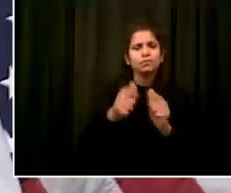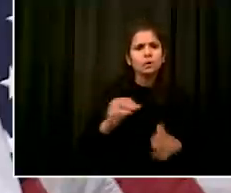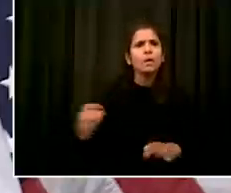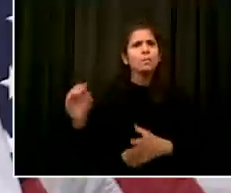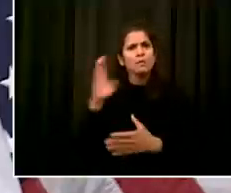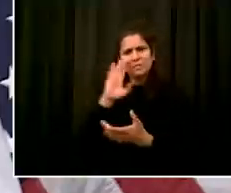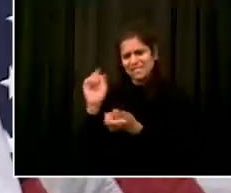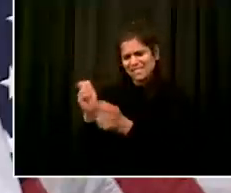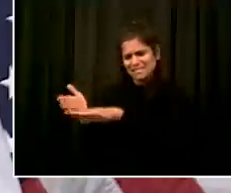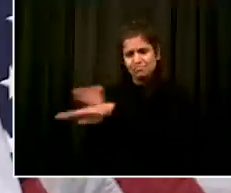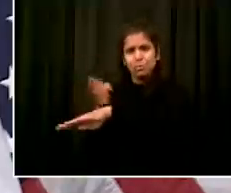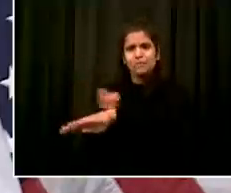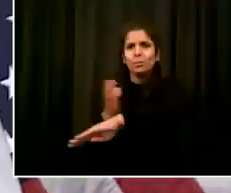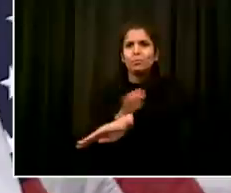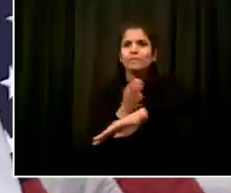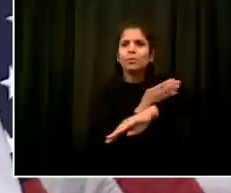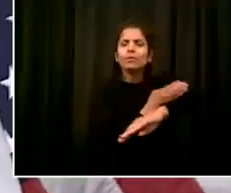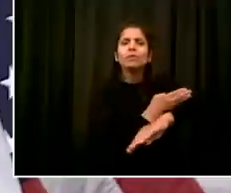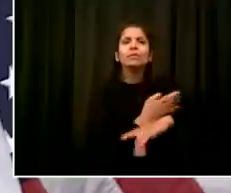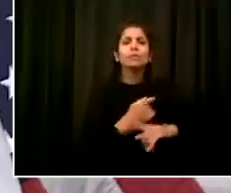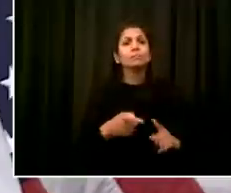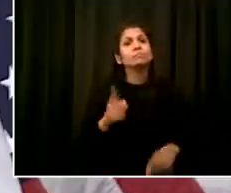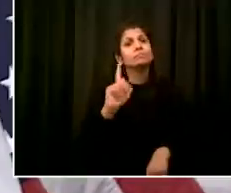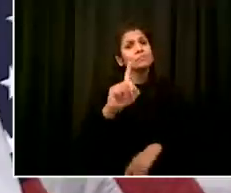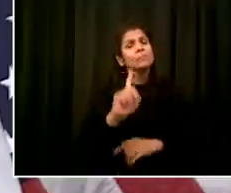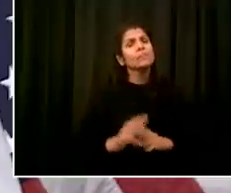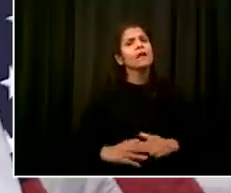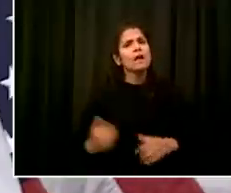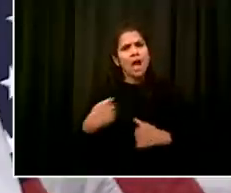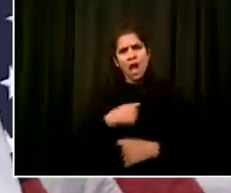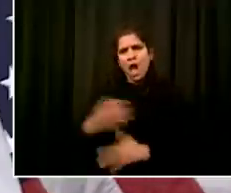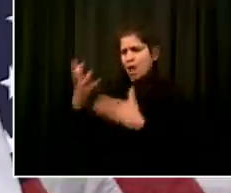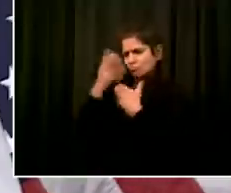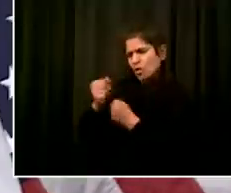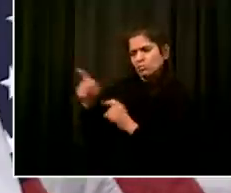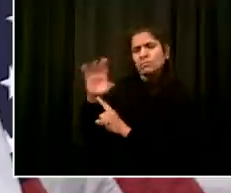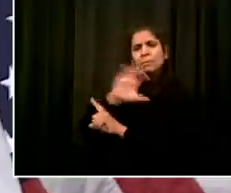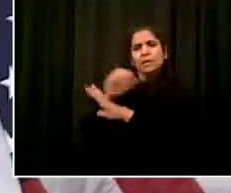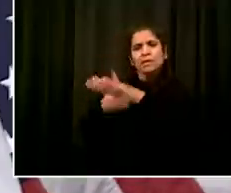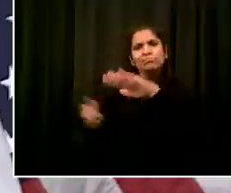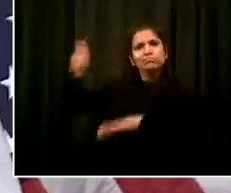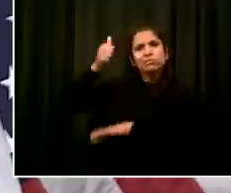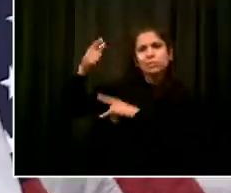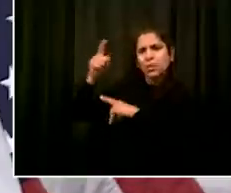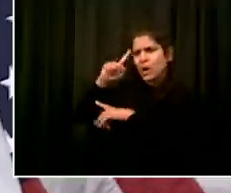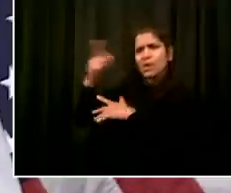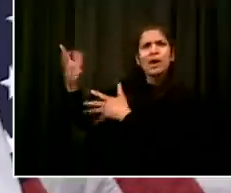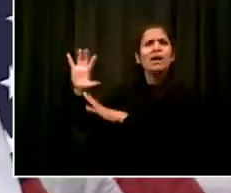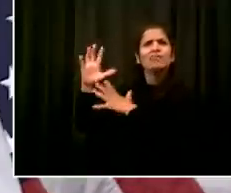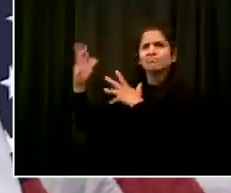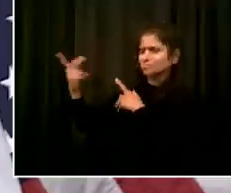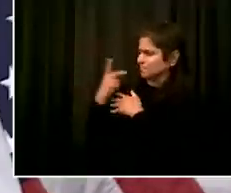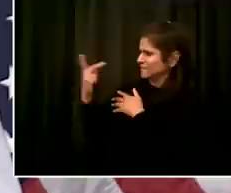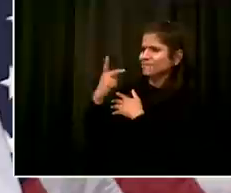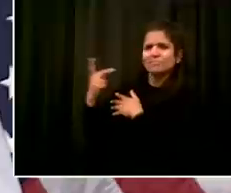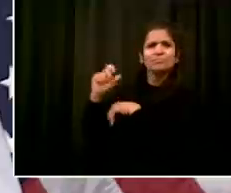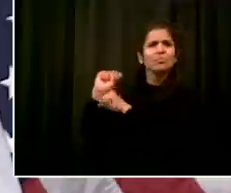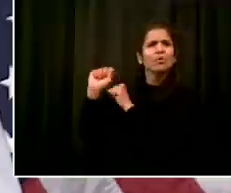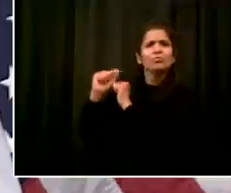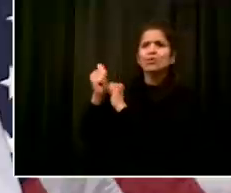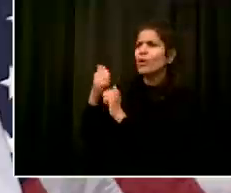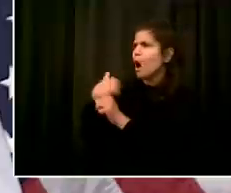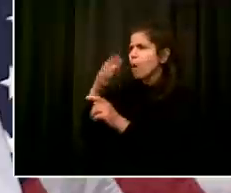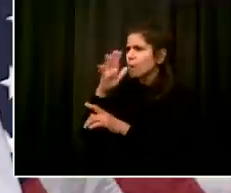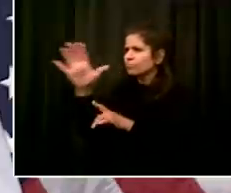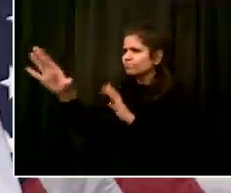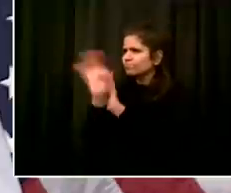Dana, I believe in deeply. I've chosen three police commissioners who came up from the grassroots of policing, two of whom came up from the grassroots of